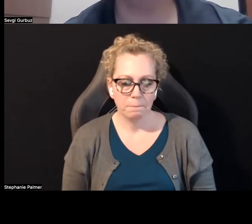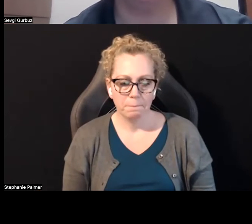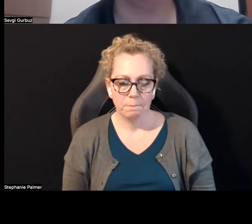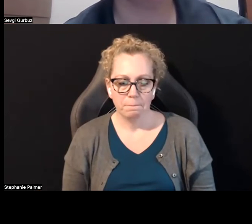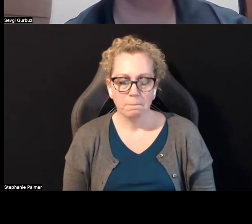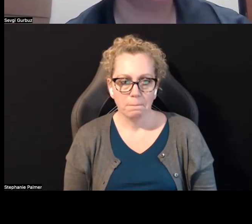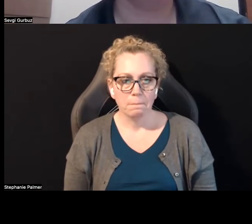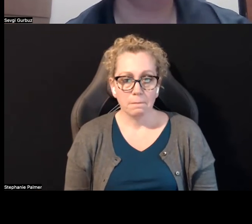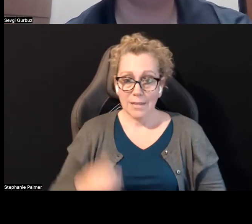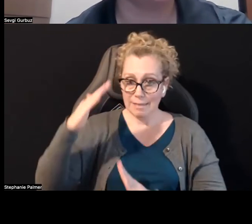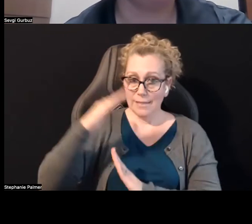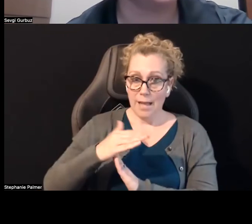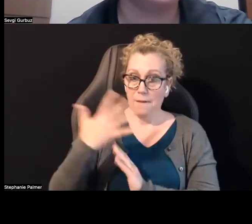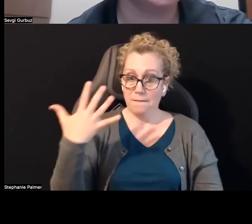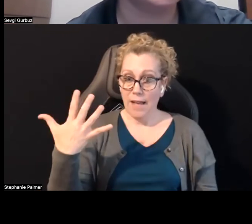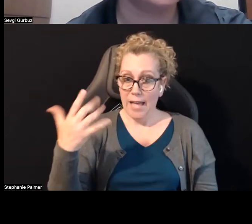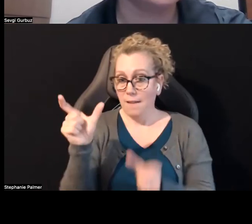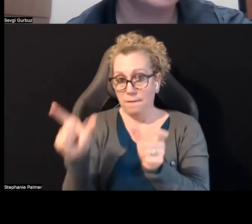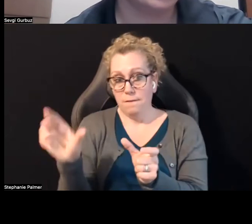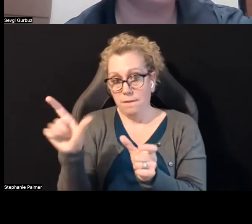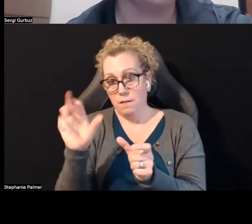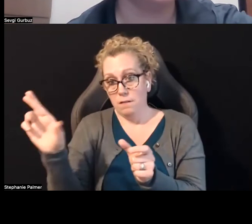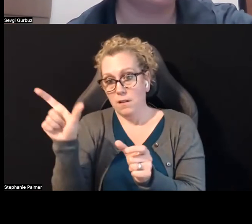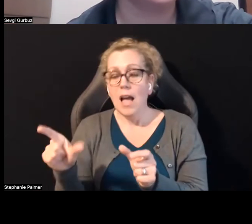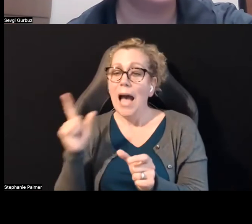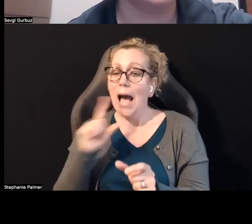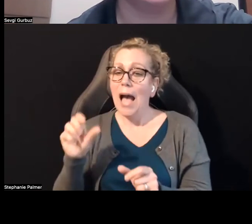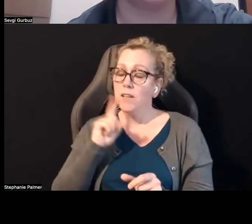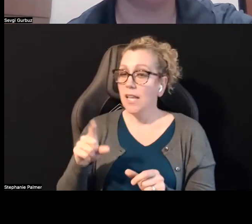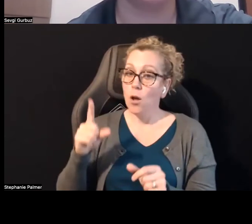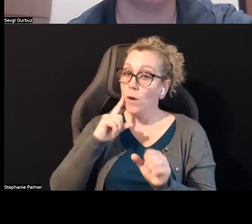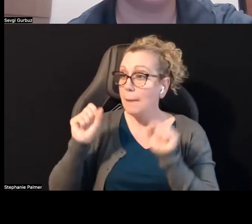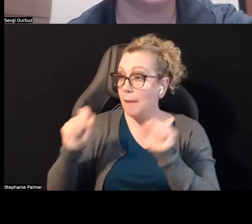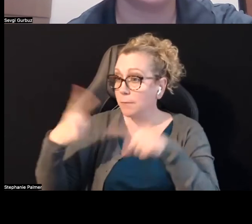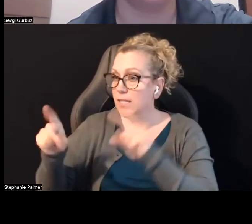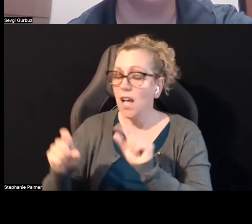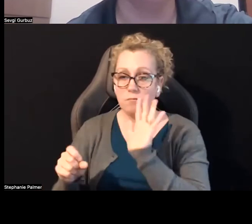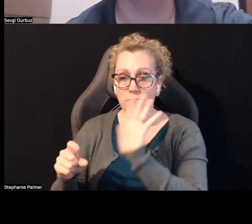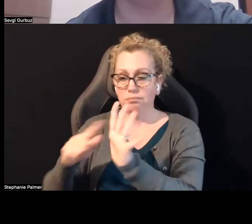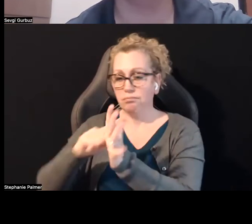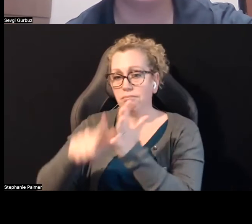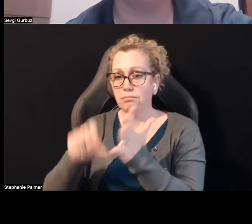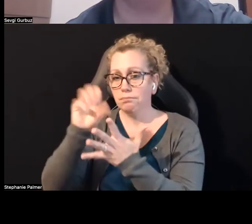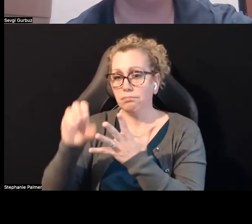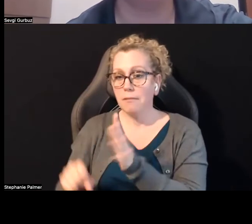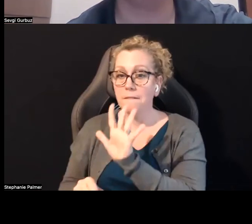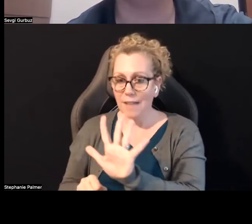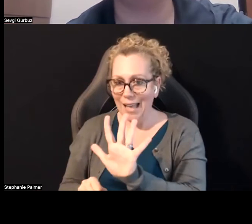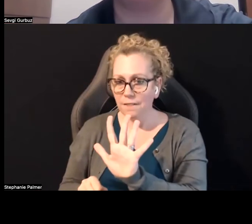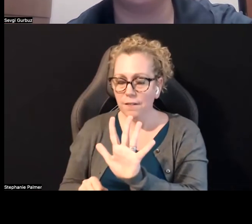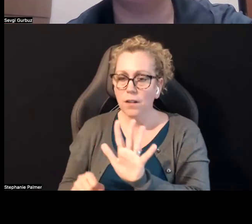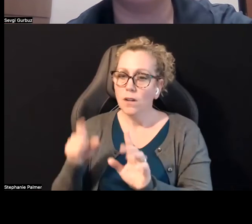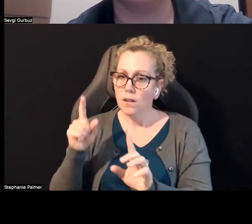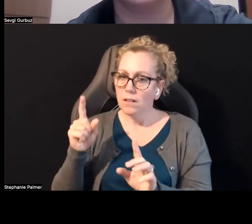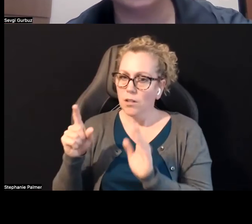Top 5 means I'm going to give you 5 possibilities, and one of the possibilities is actually the correct sign. For that option, they